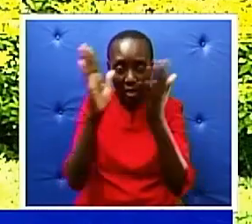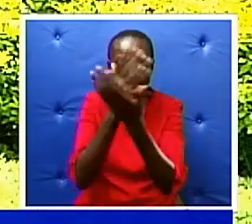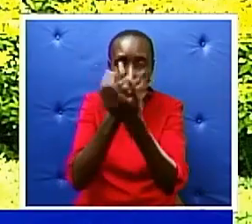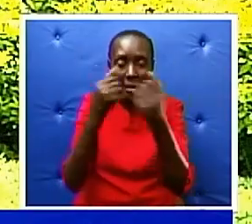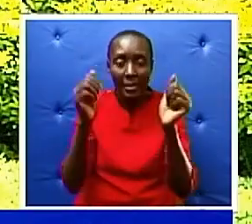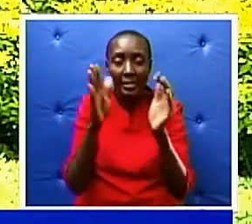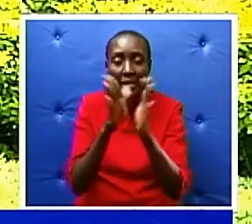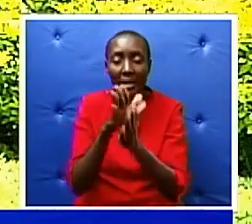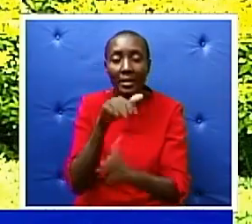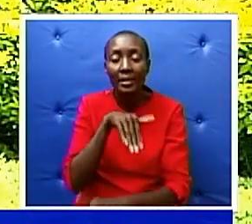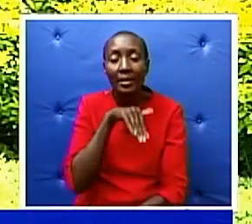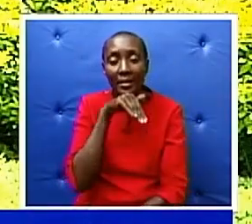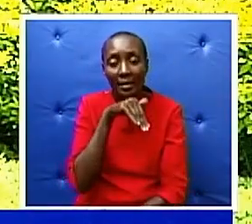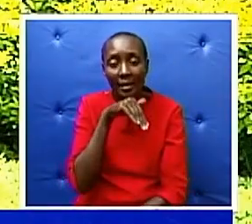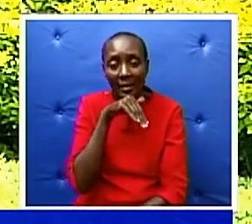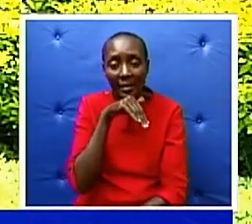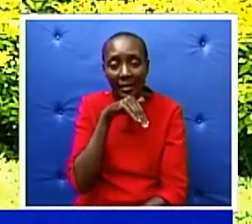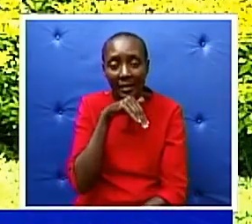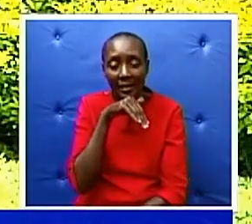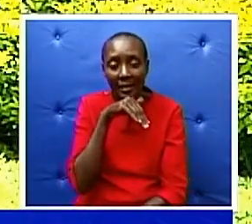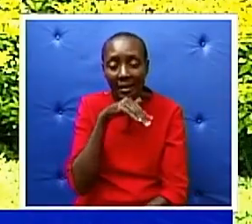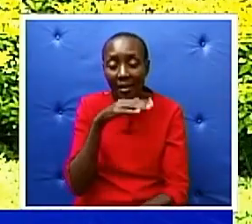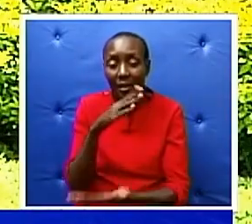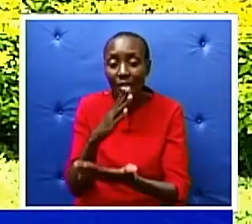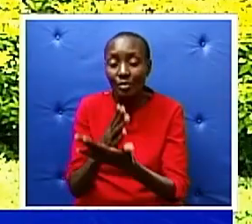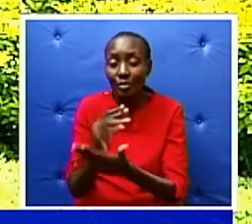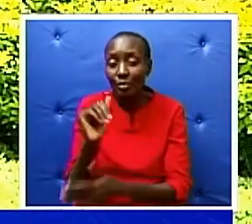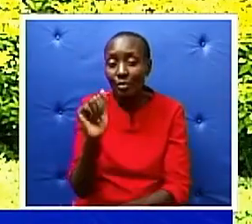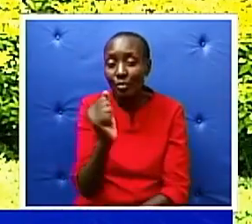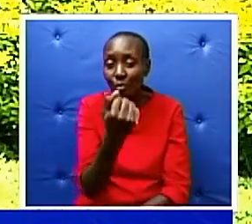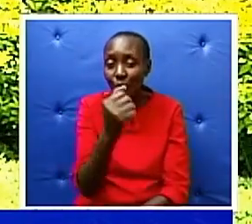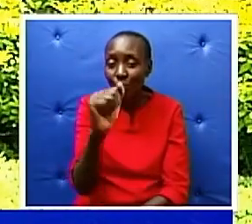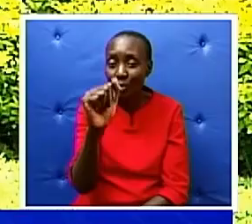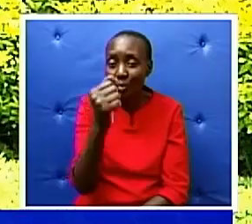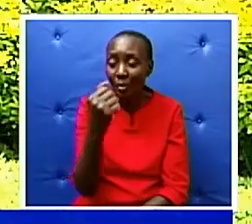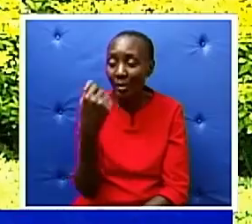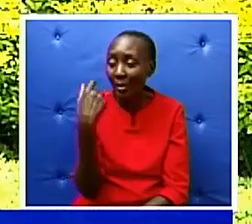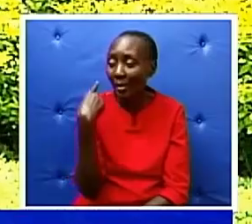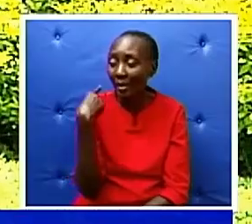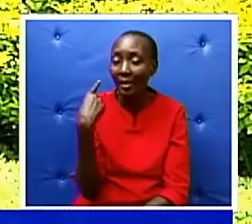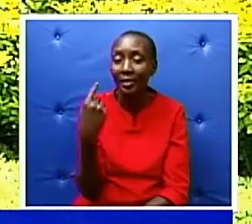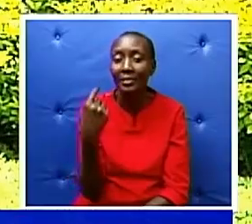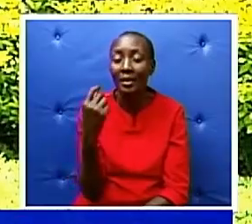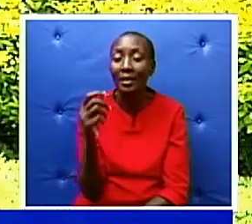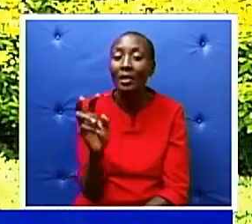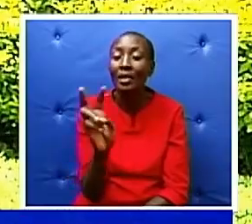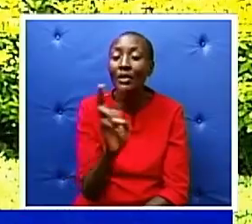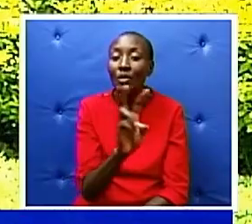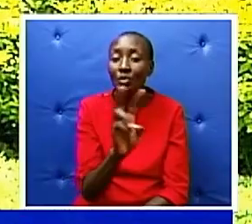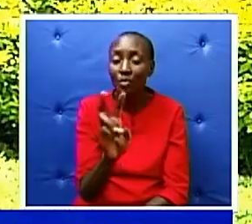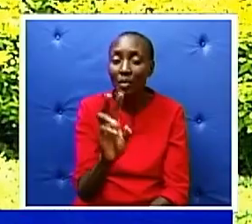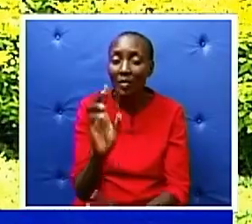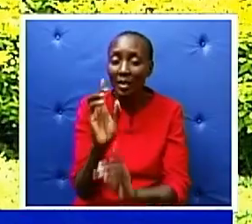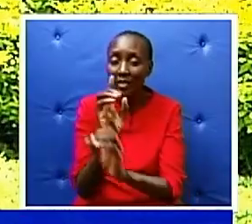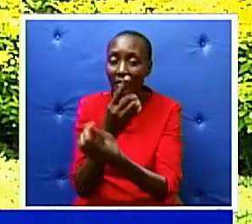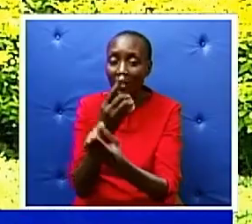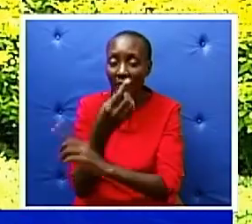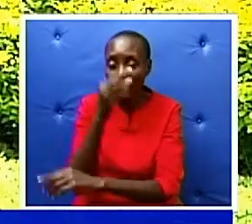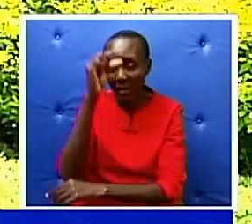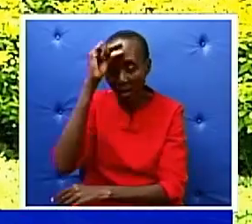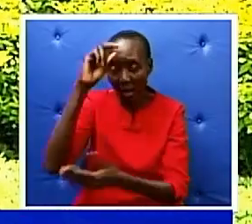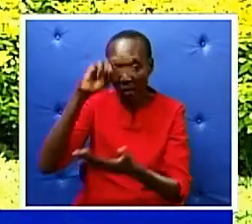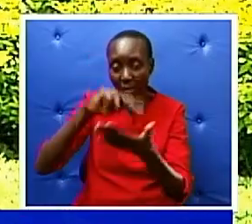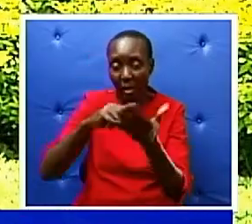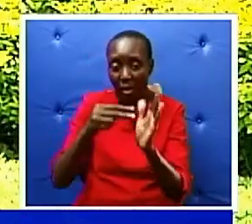minister. They made rounds yesterday to look at different government projects, just